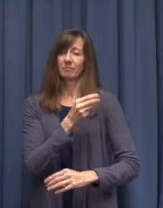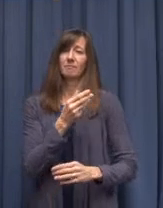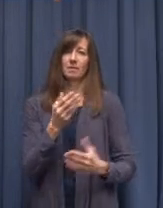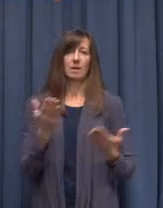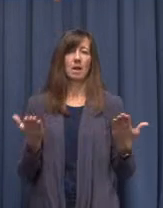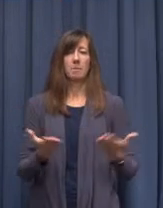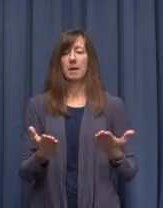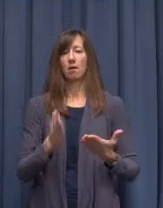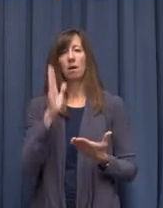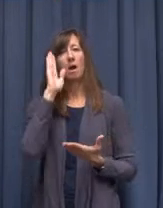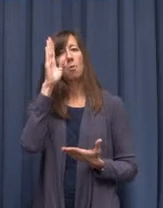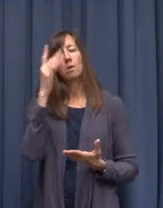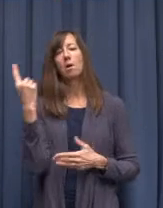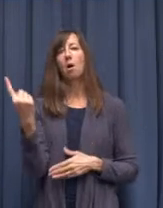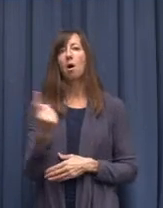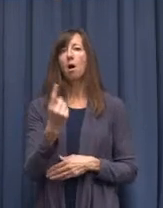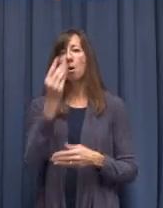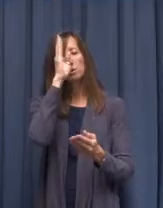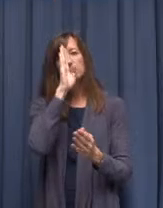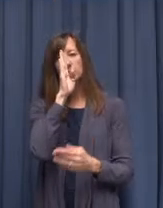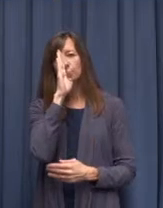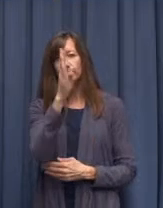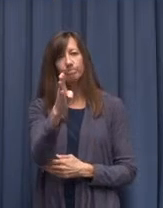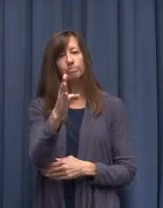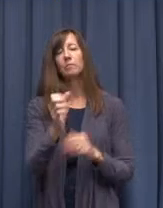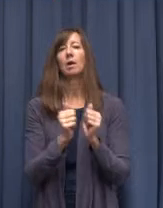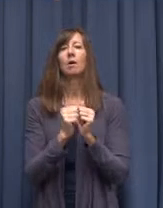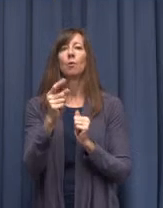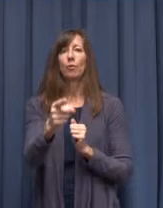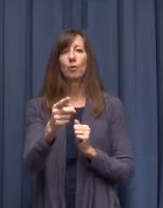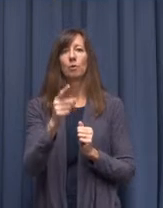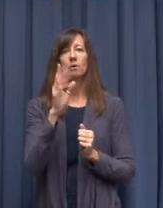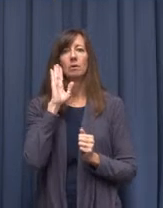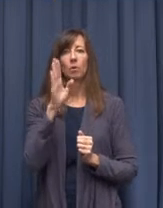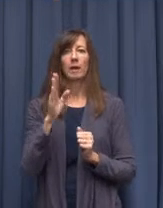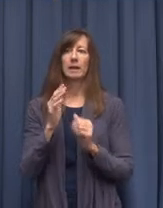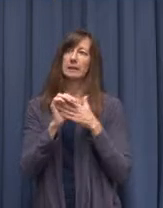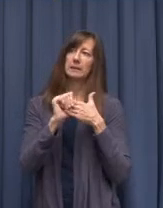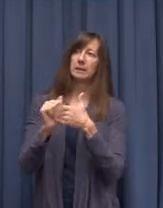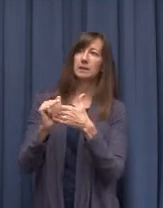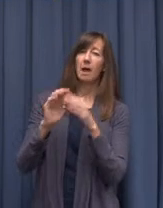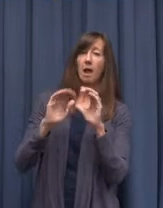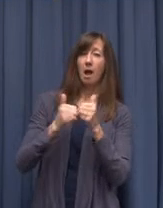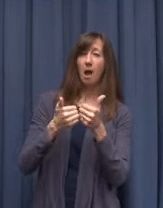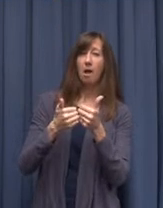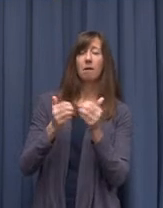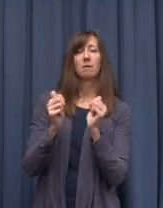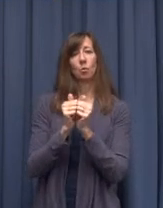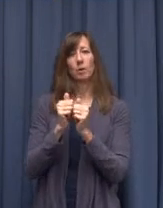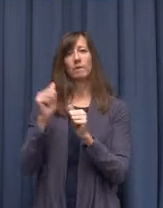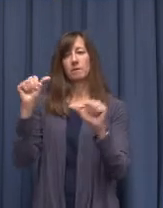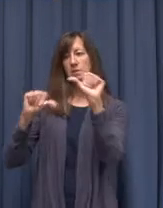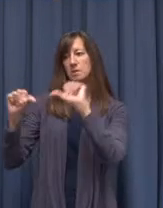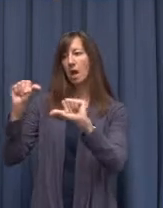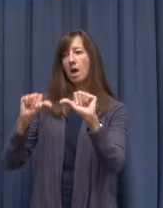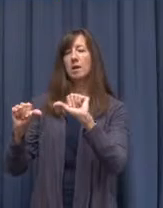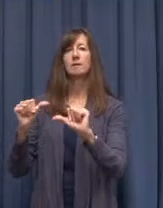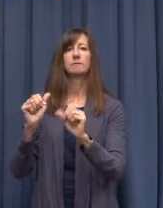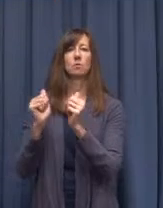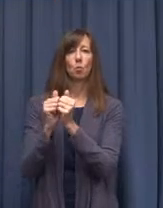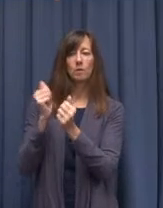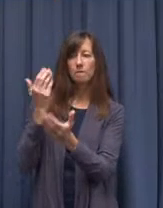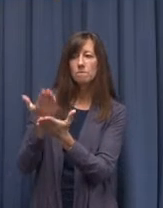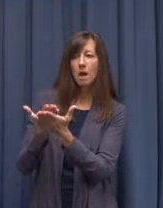be straight up with you. We'll lead with the data and the science and the facts, and continue to keep you updated as this goes on. I appreciate